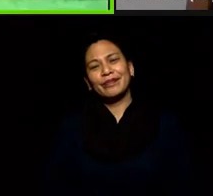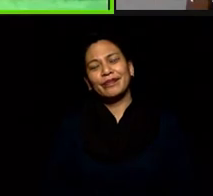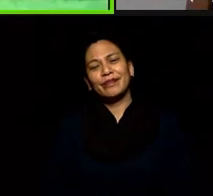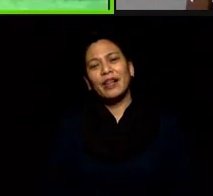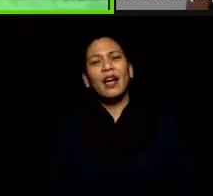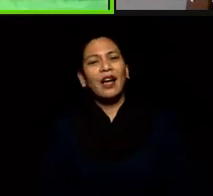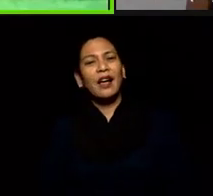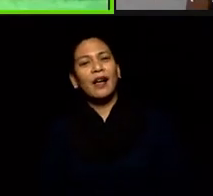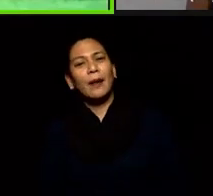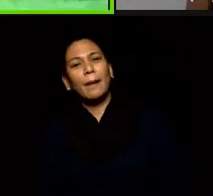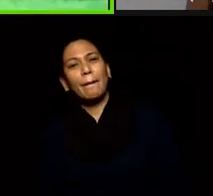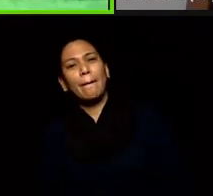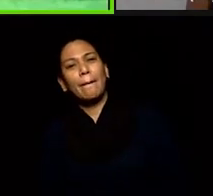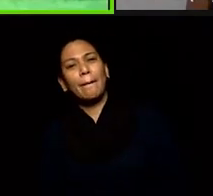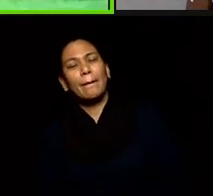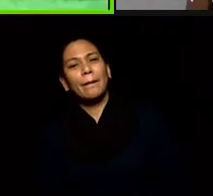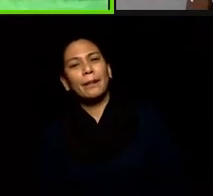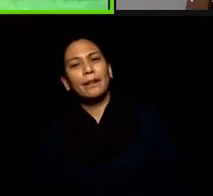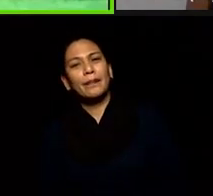you know,